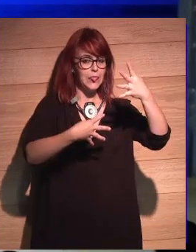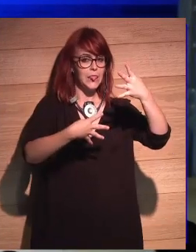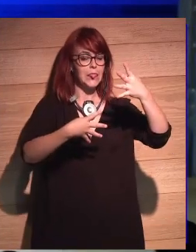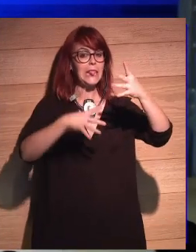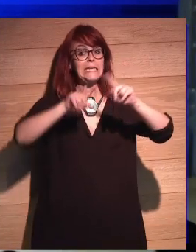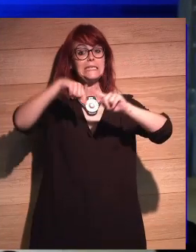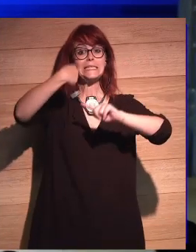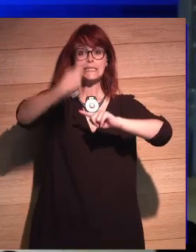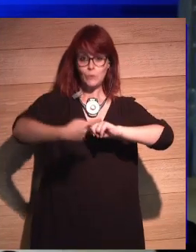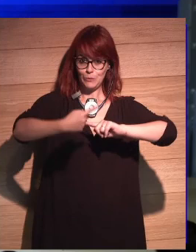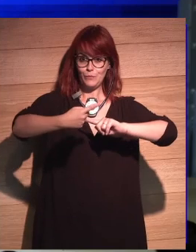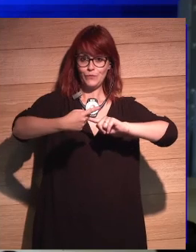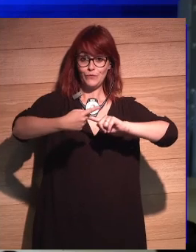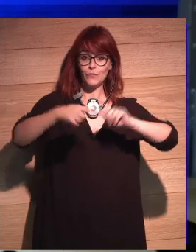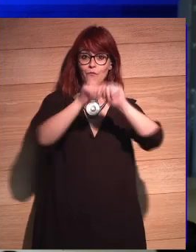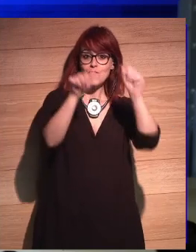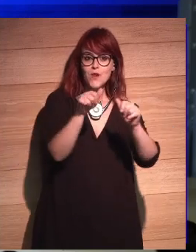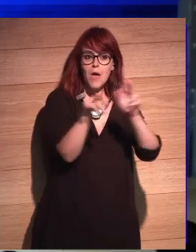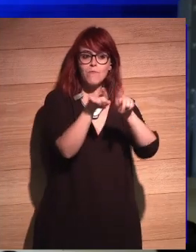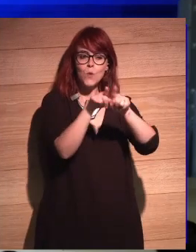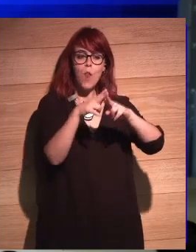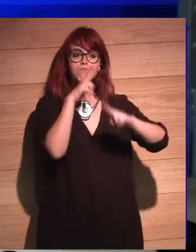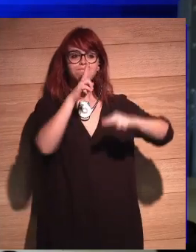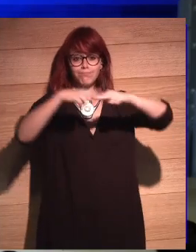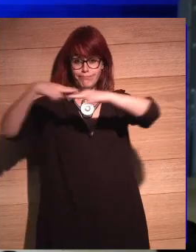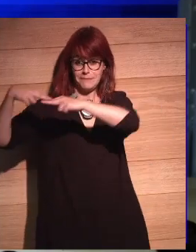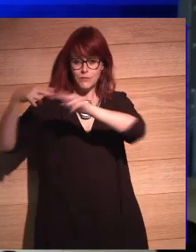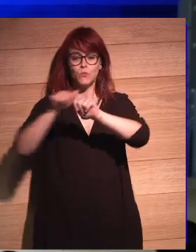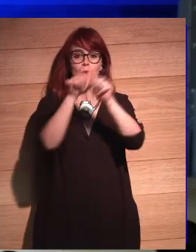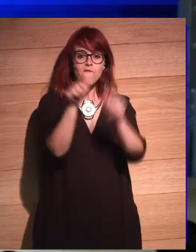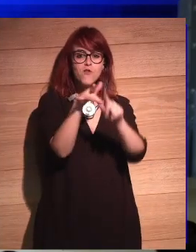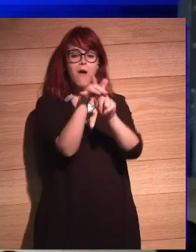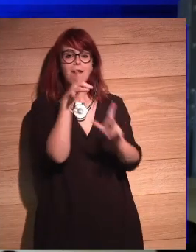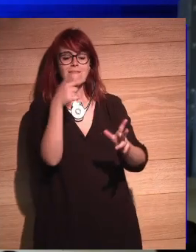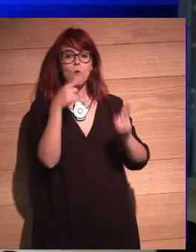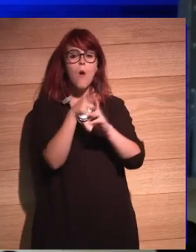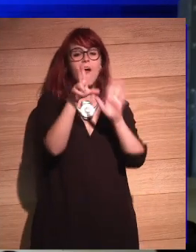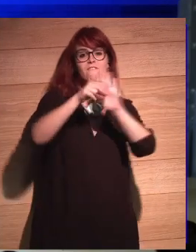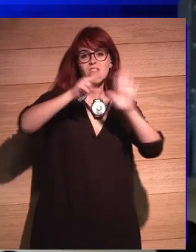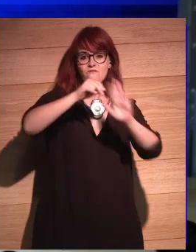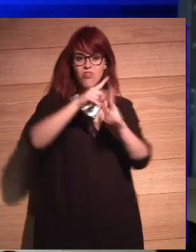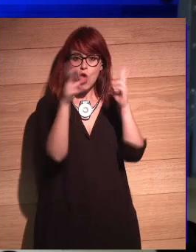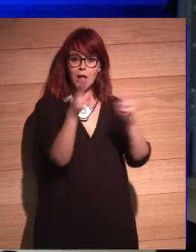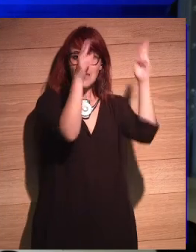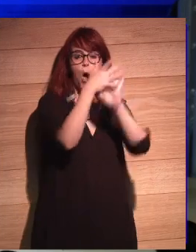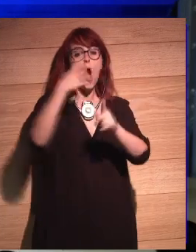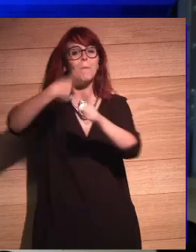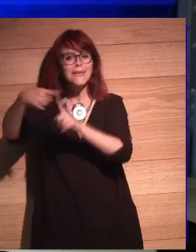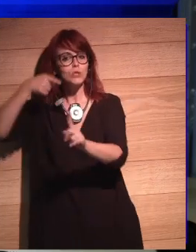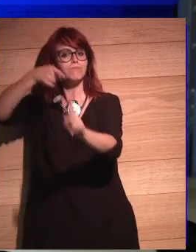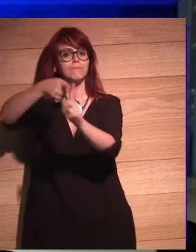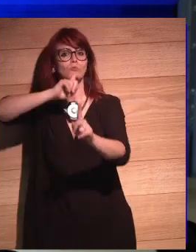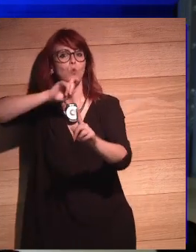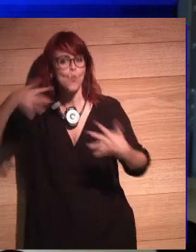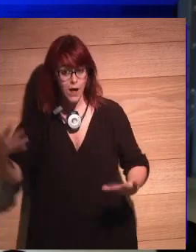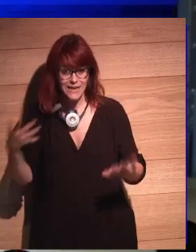piece of clip is about or what this object is about. And then if you put them all together, you can start to make other stories.